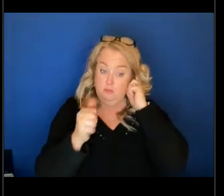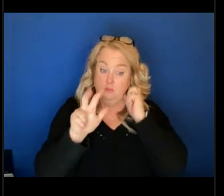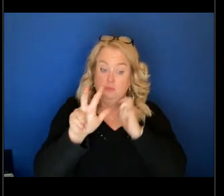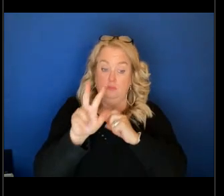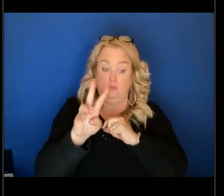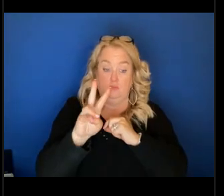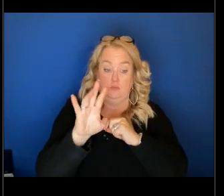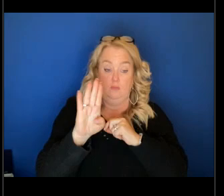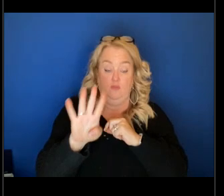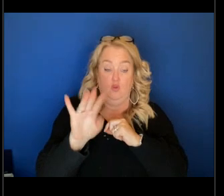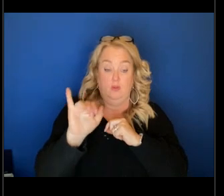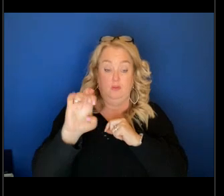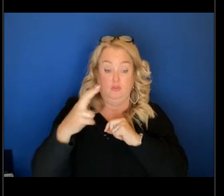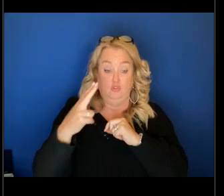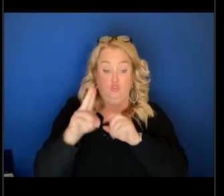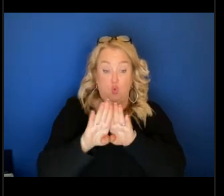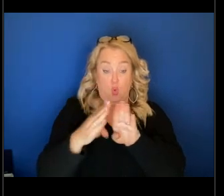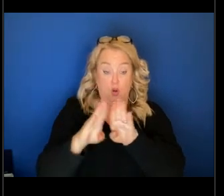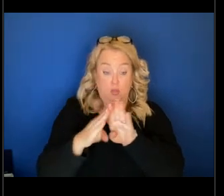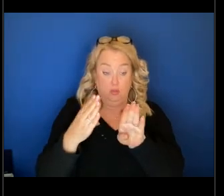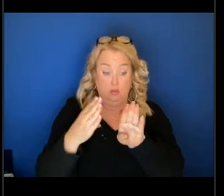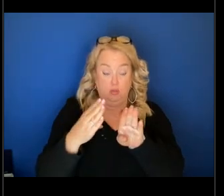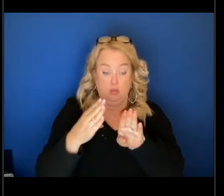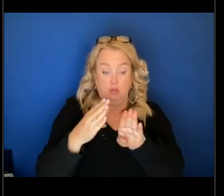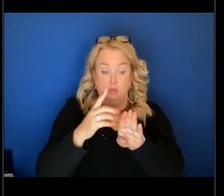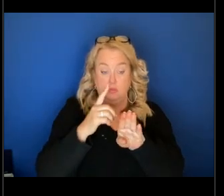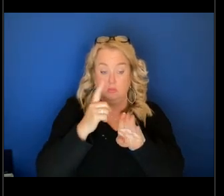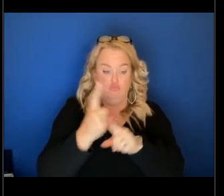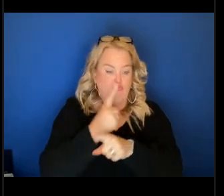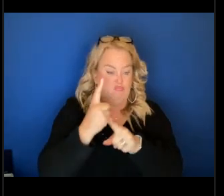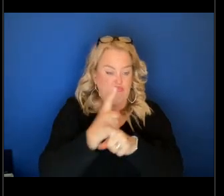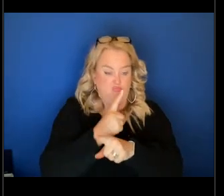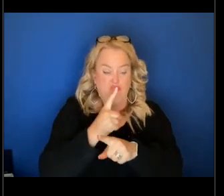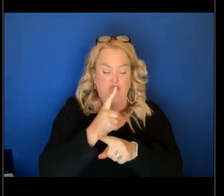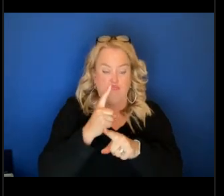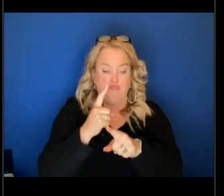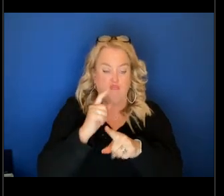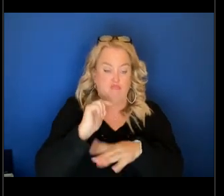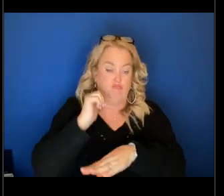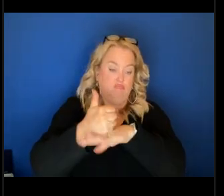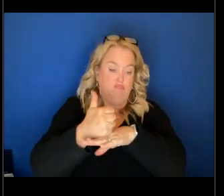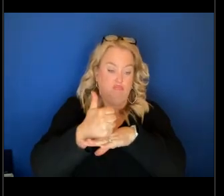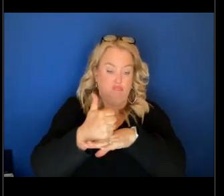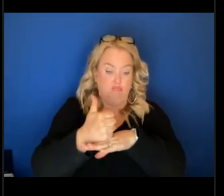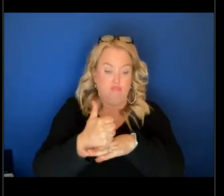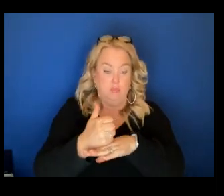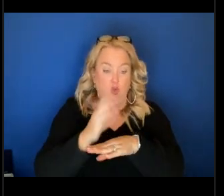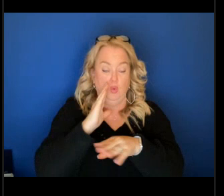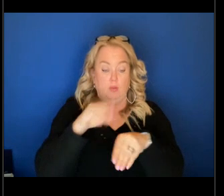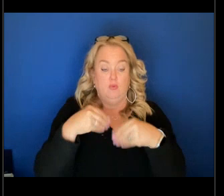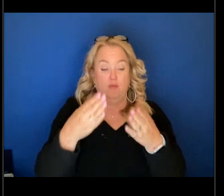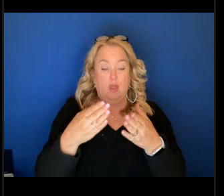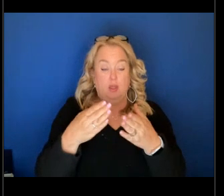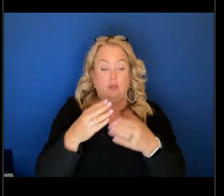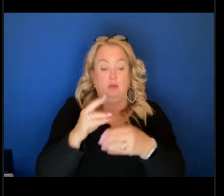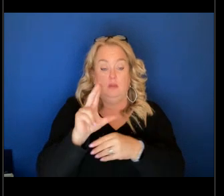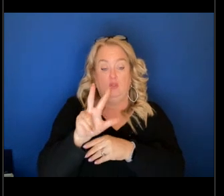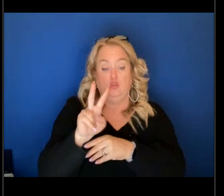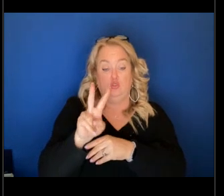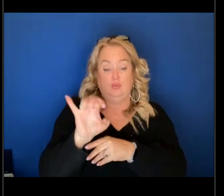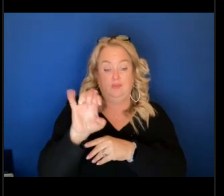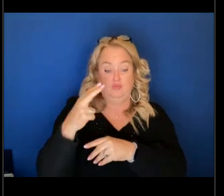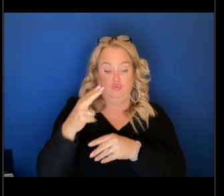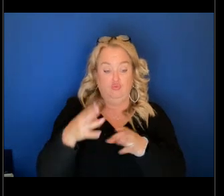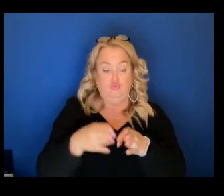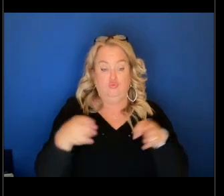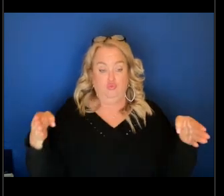Most 34-inch doors hung in a standard manner do provide a nominal